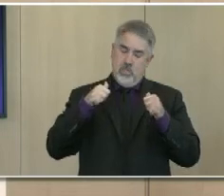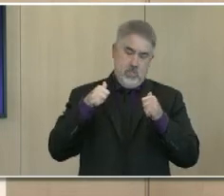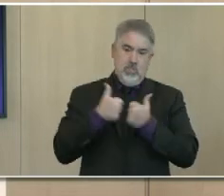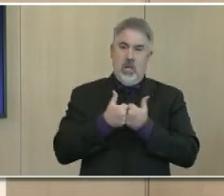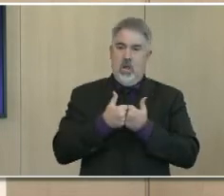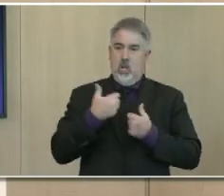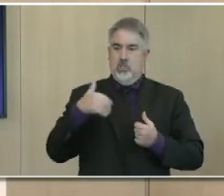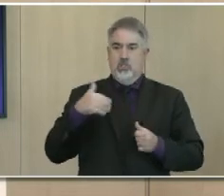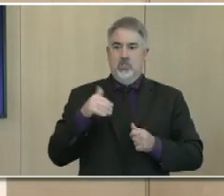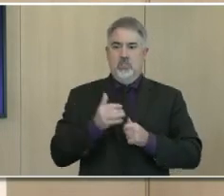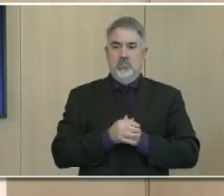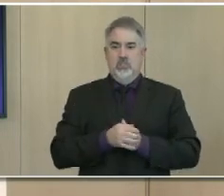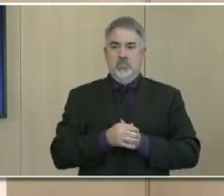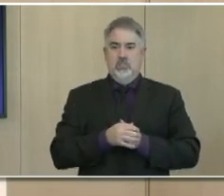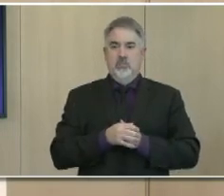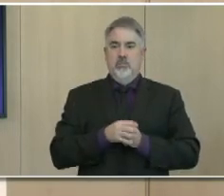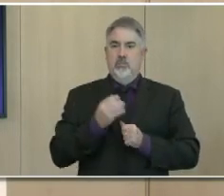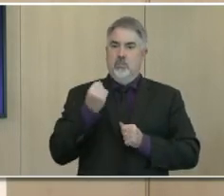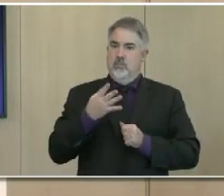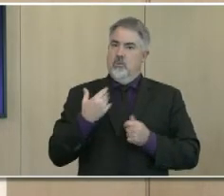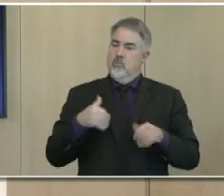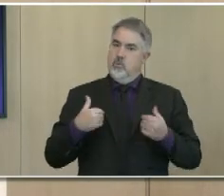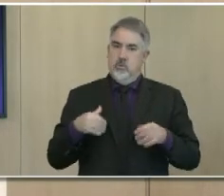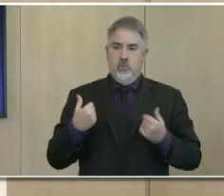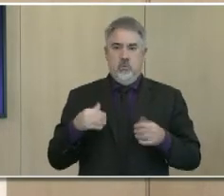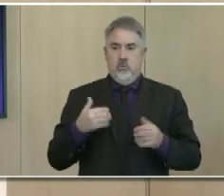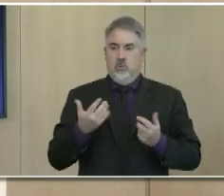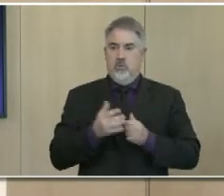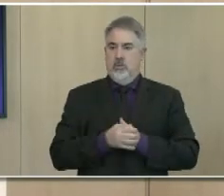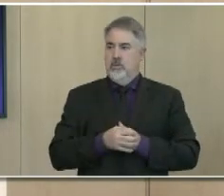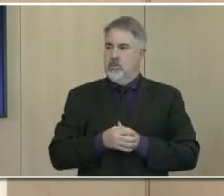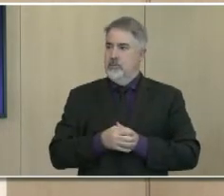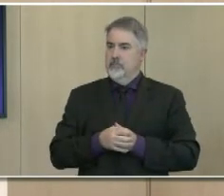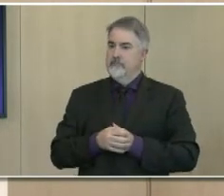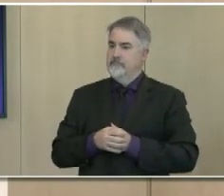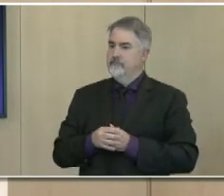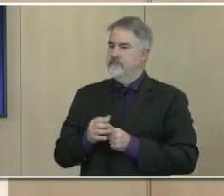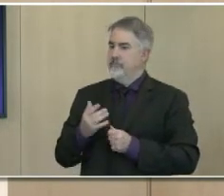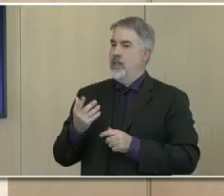thank you, and now welcome back to the podium Supervisor Cox.